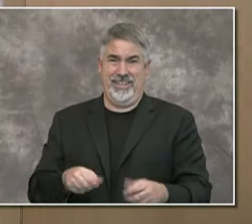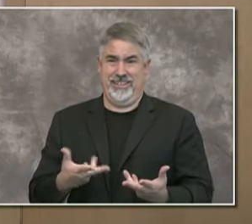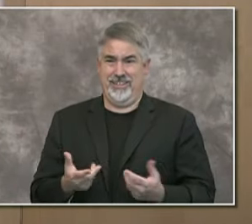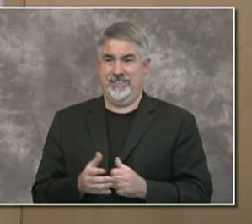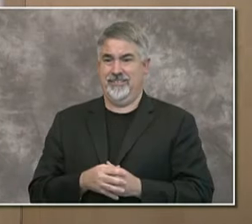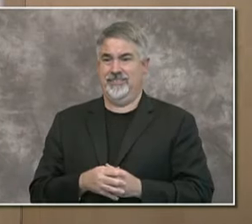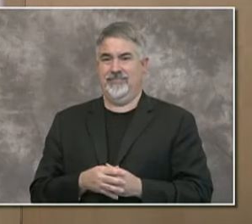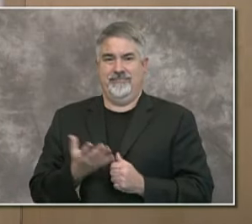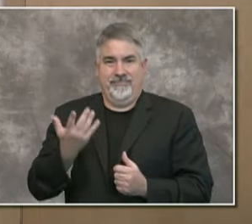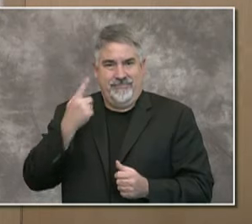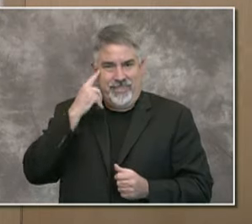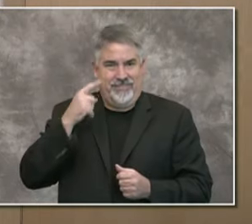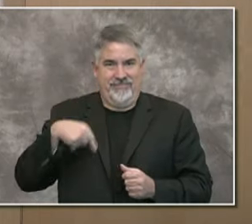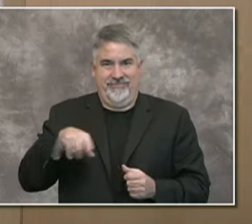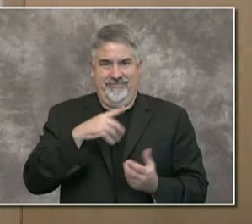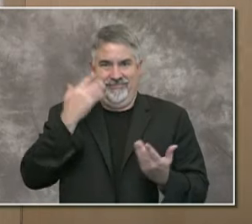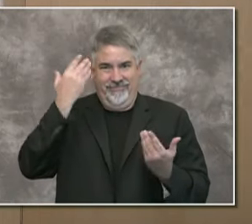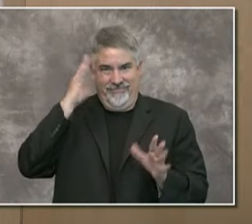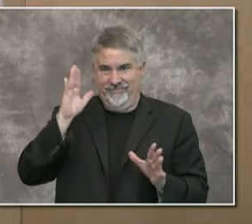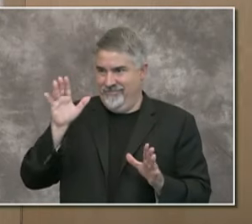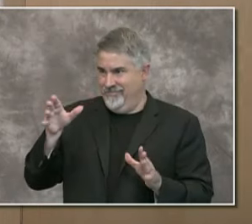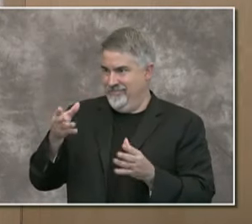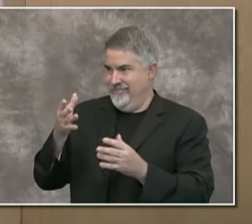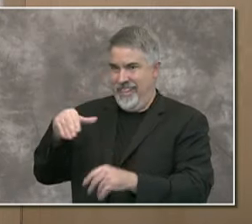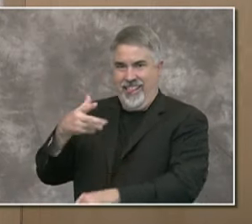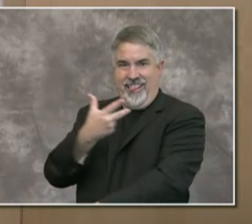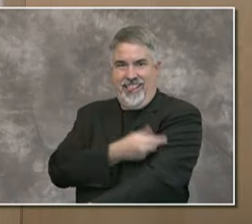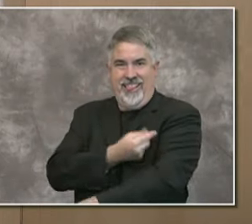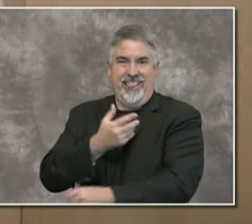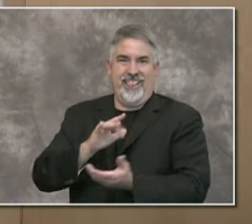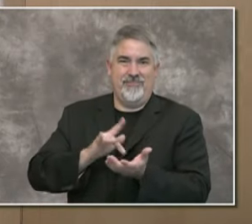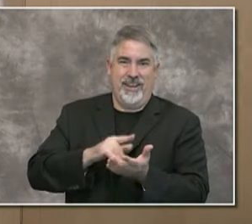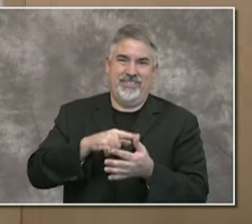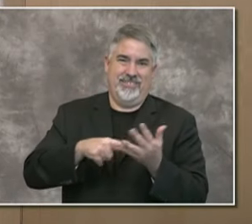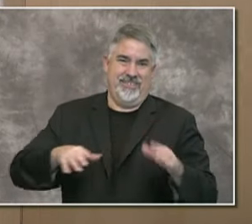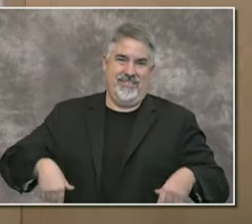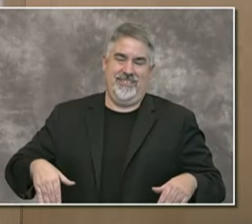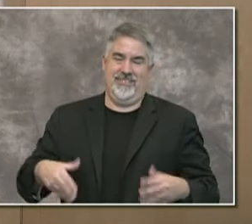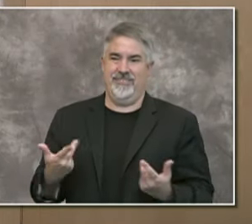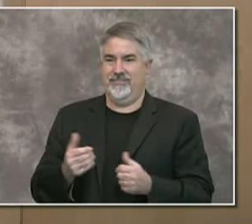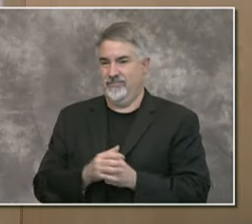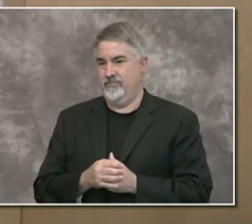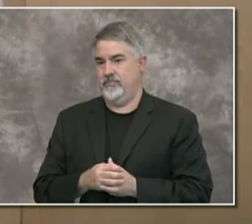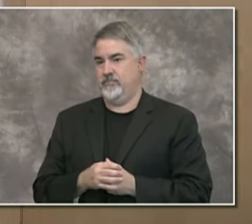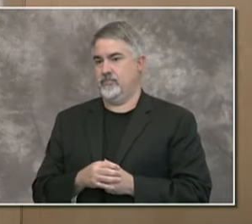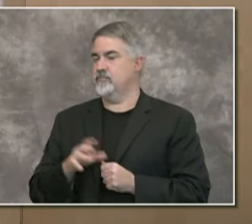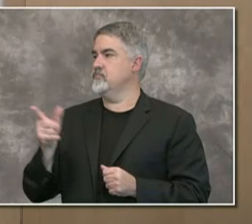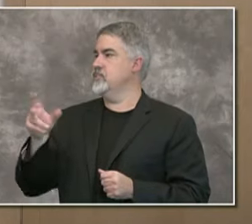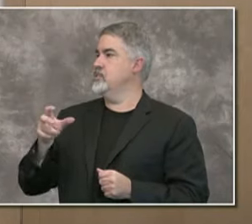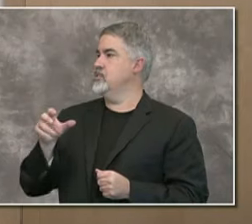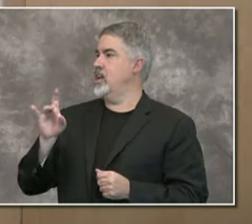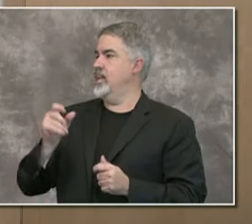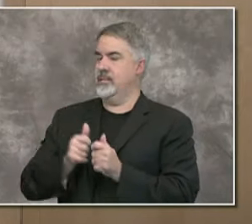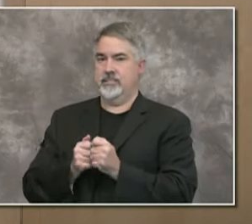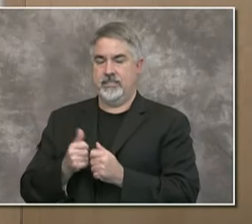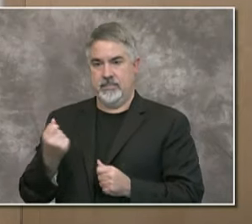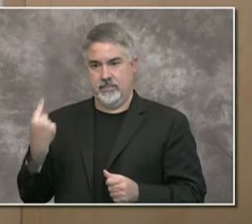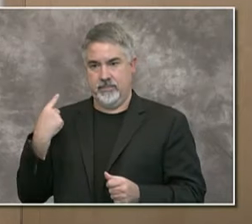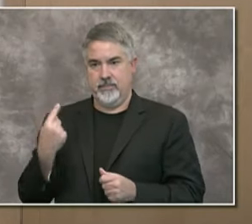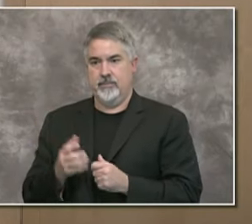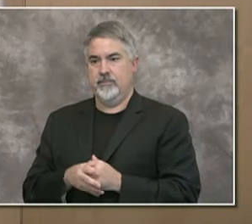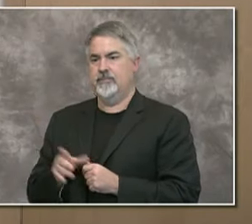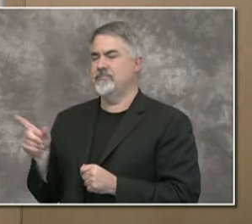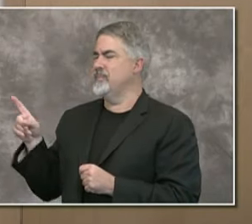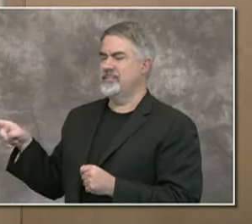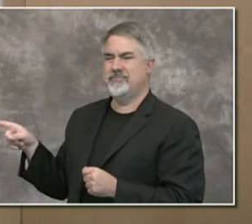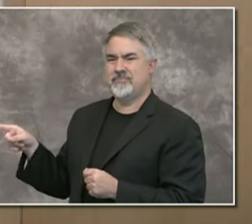social distancing strategies. And we have a question from Mario Escovedo from Channel 8. Our viewers are asking about grocery store